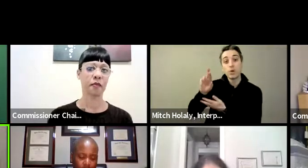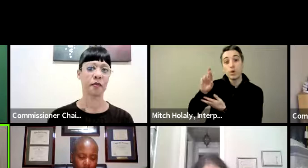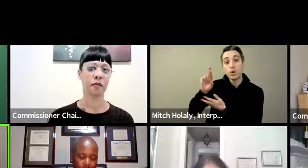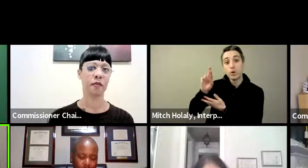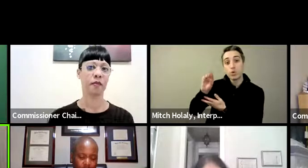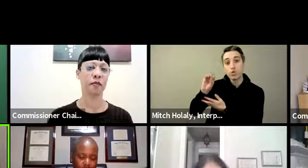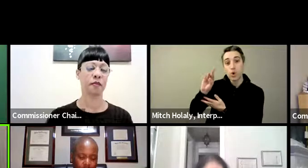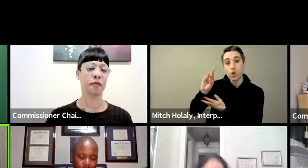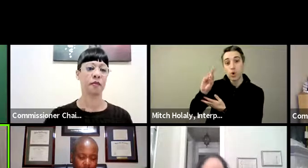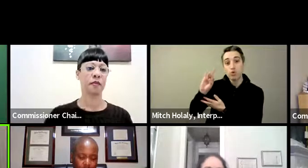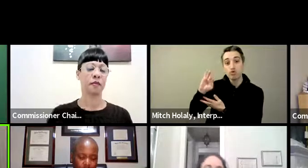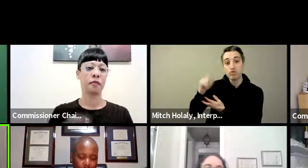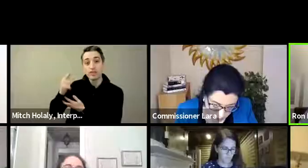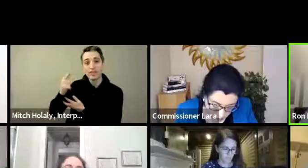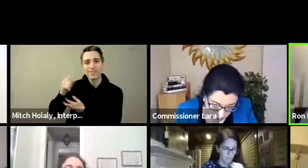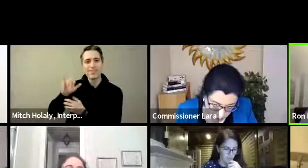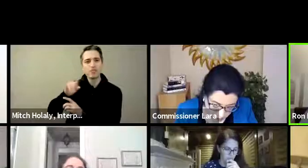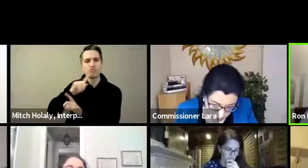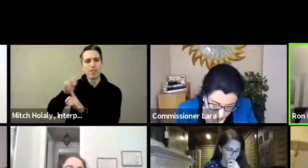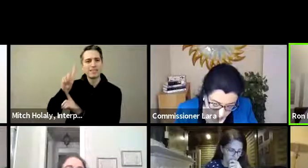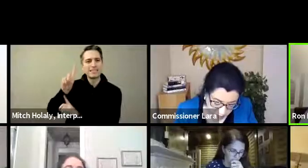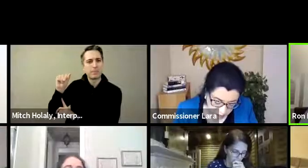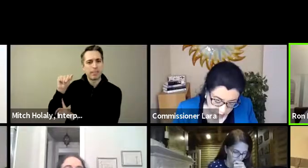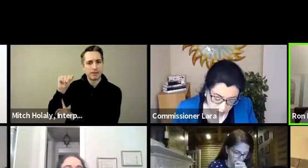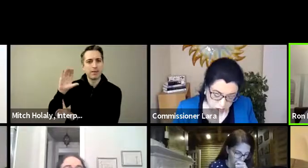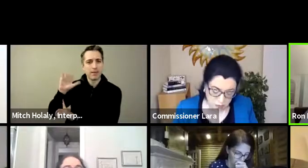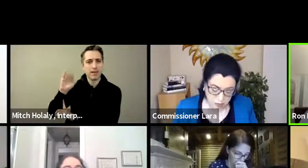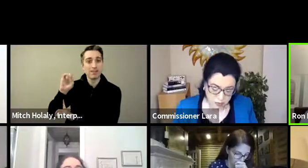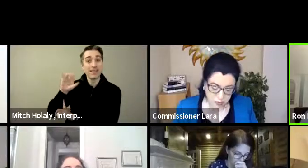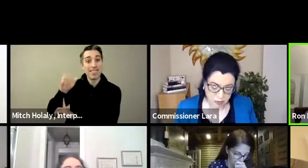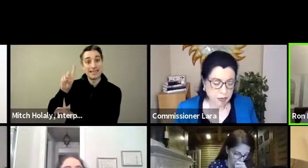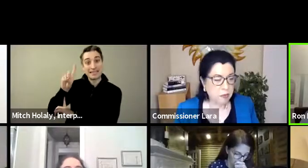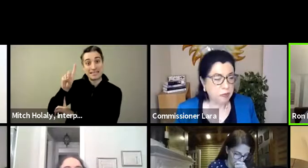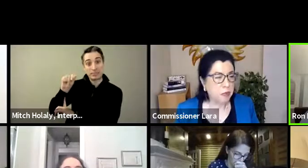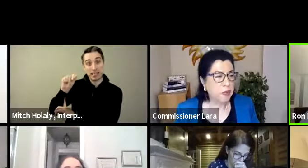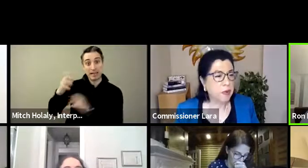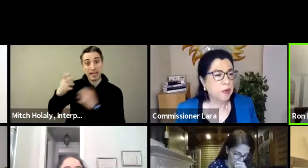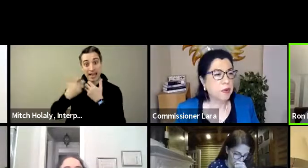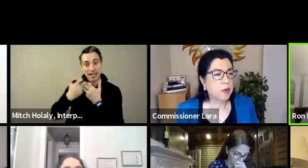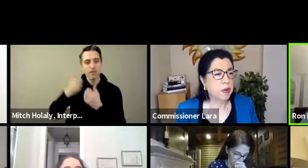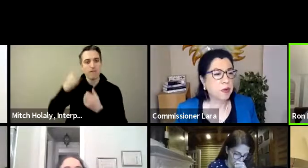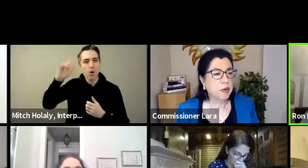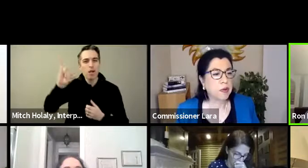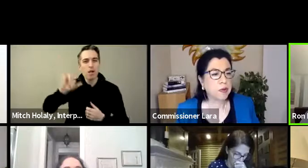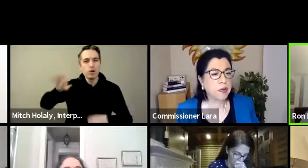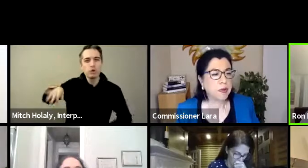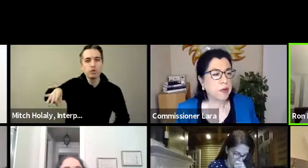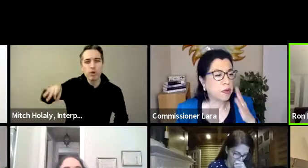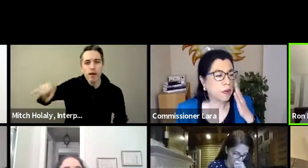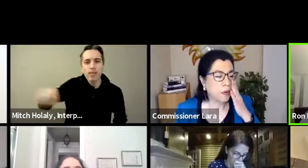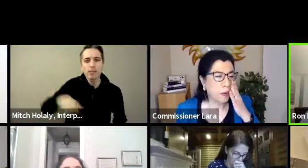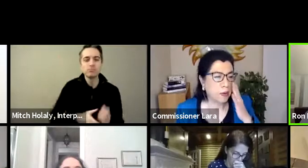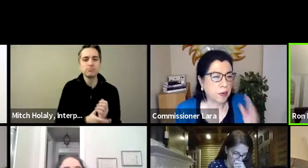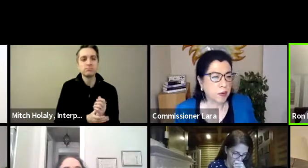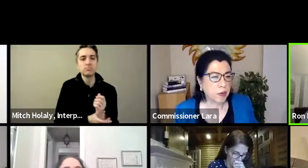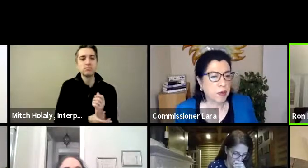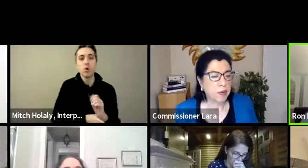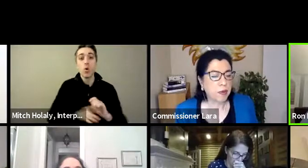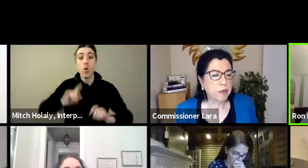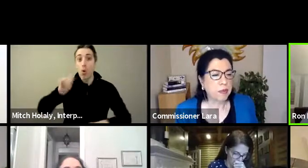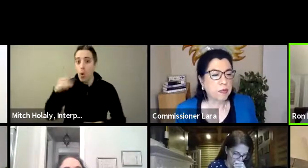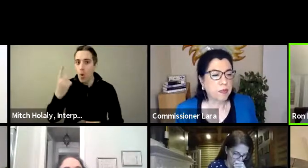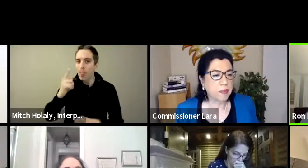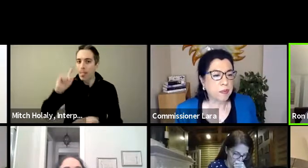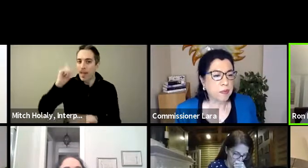case. The Court of Appeals held that disability accommodations in terms of railings, et cetera, only extends to the initial